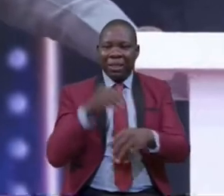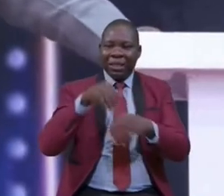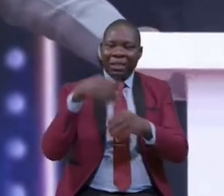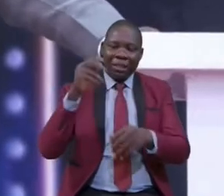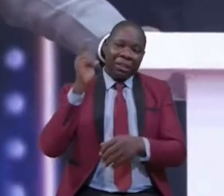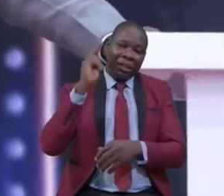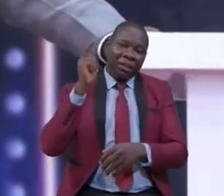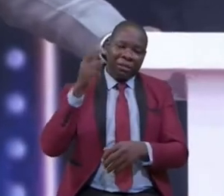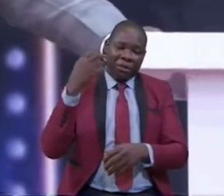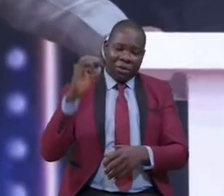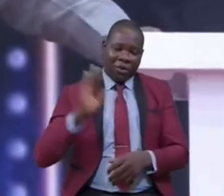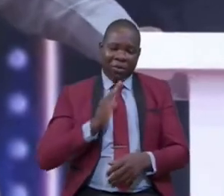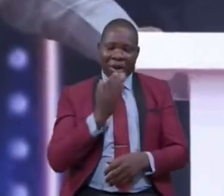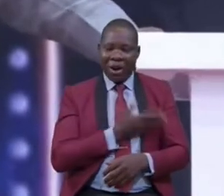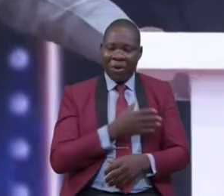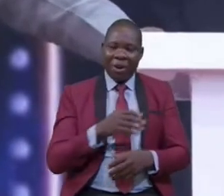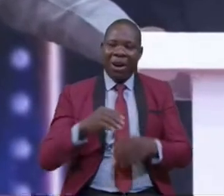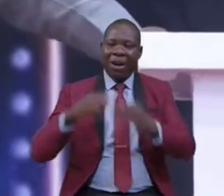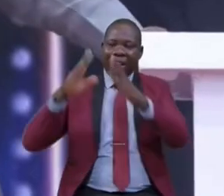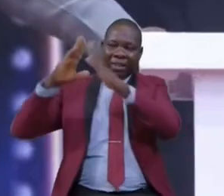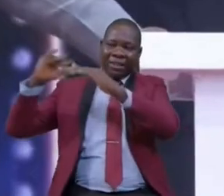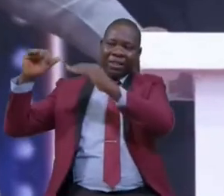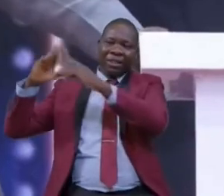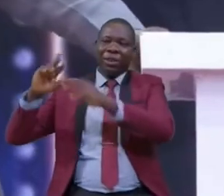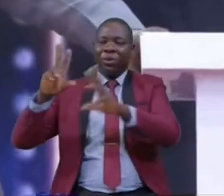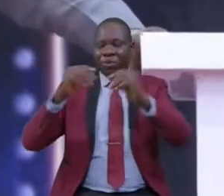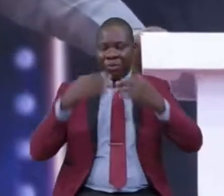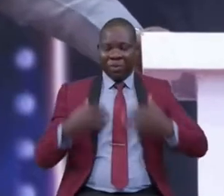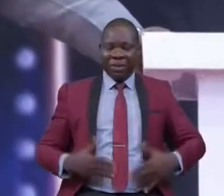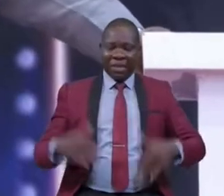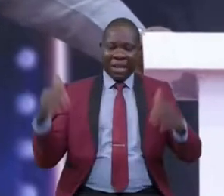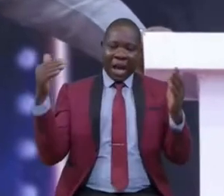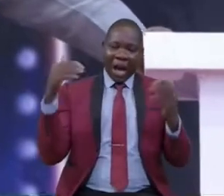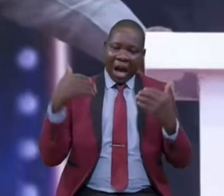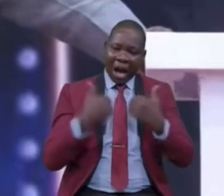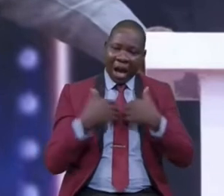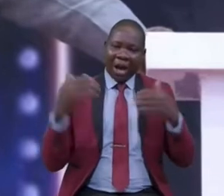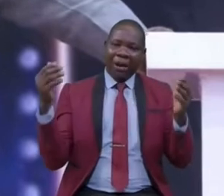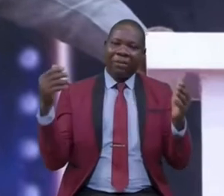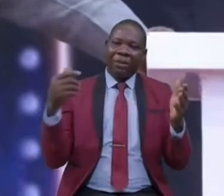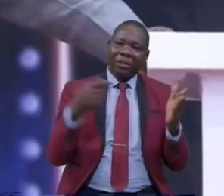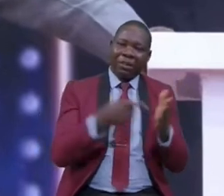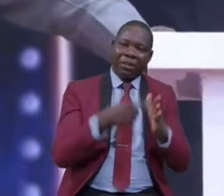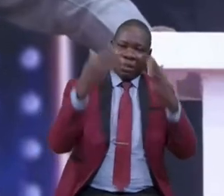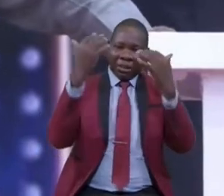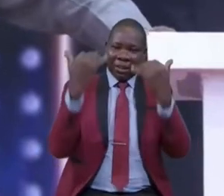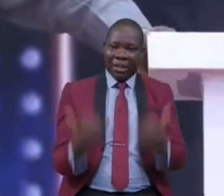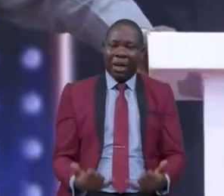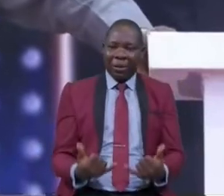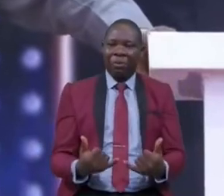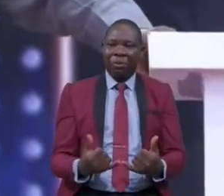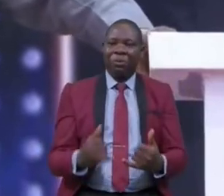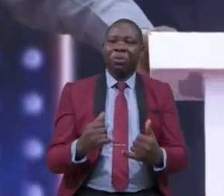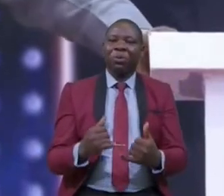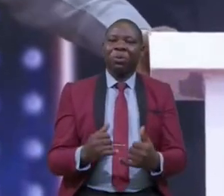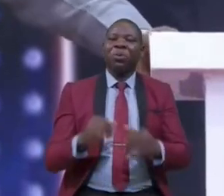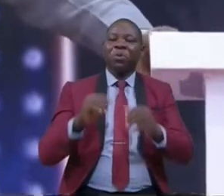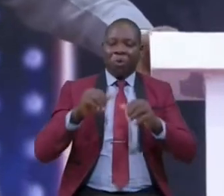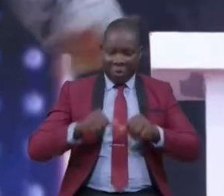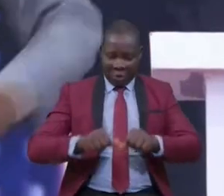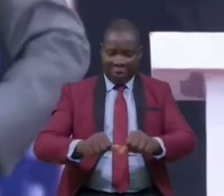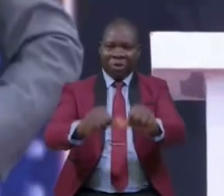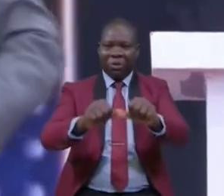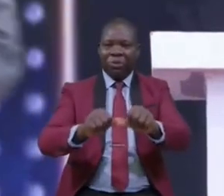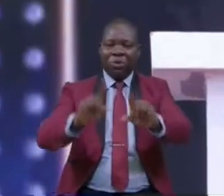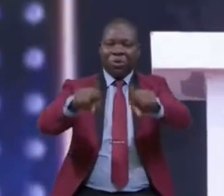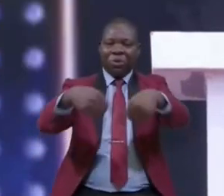our town, nobody had this. Now move on. Go back. Do your